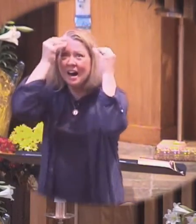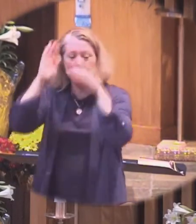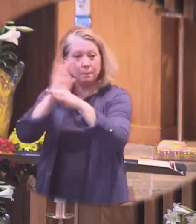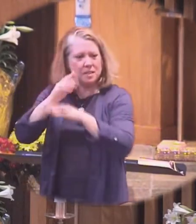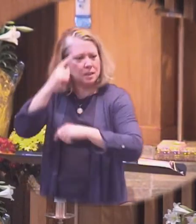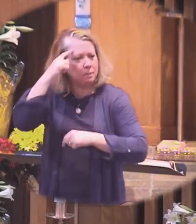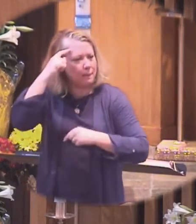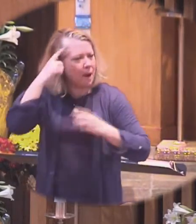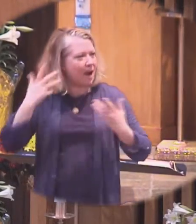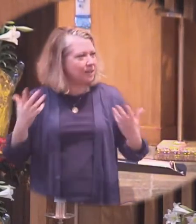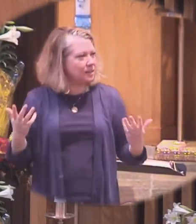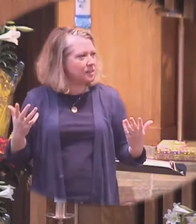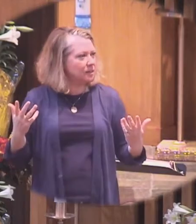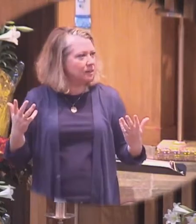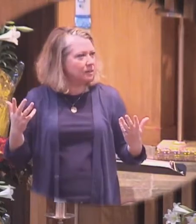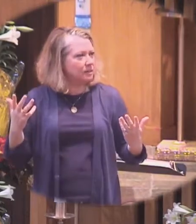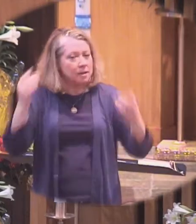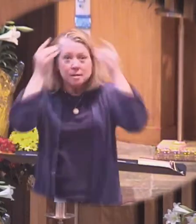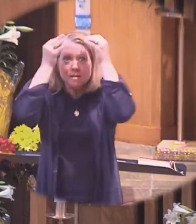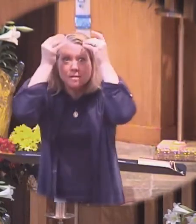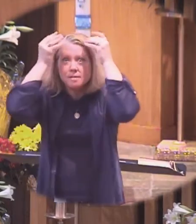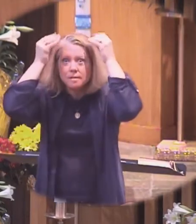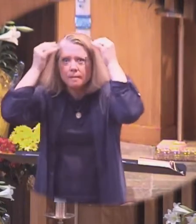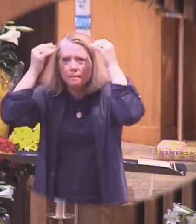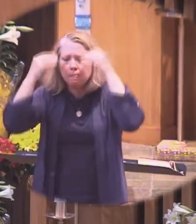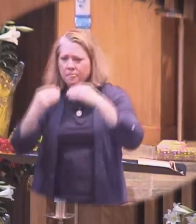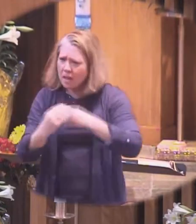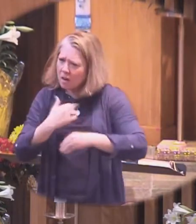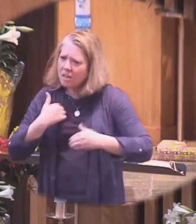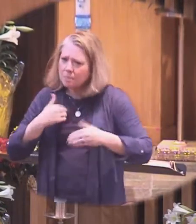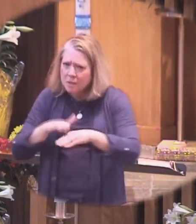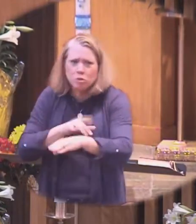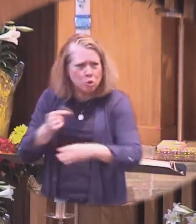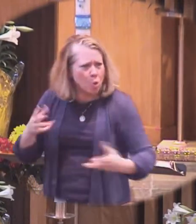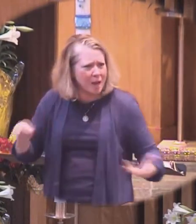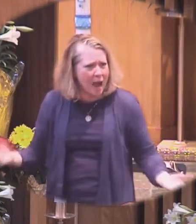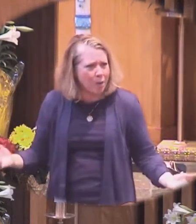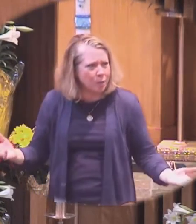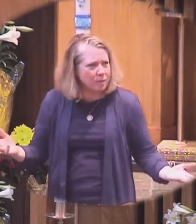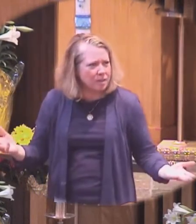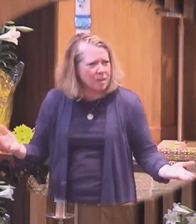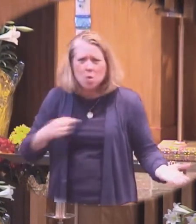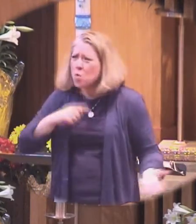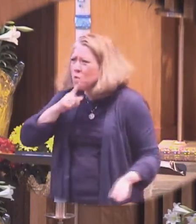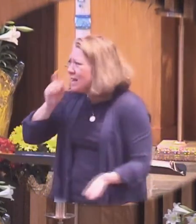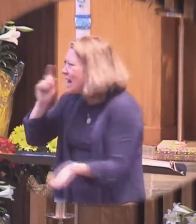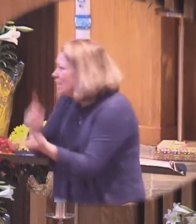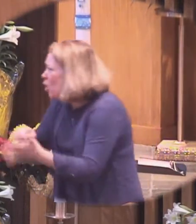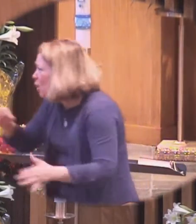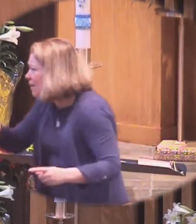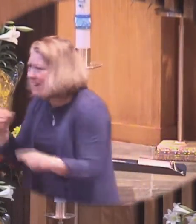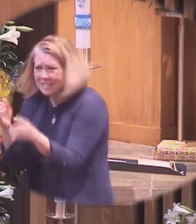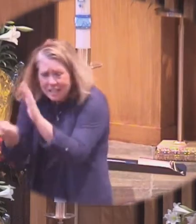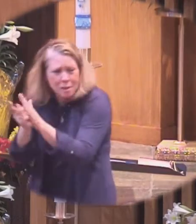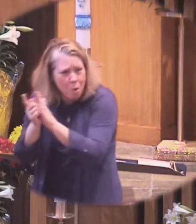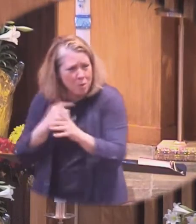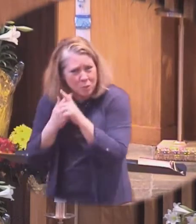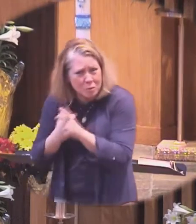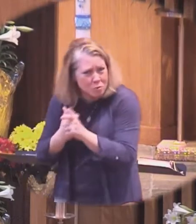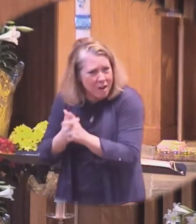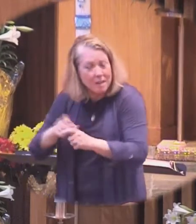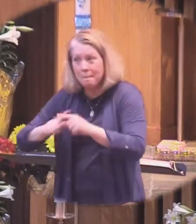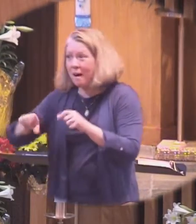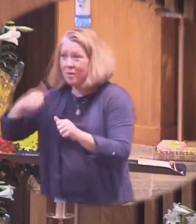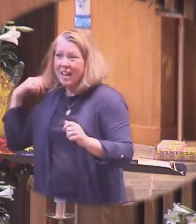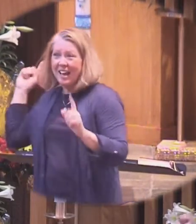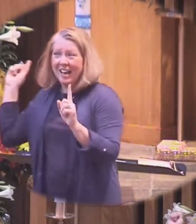mind that I was thinking about, had slowed me down. I wasn't aware of it at the time, but in that moment, as this other runner passes